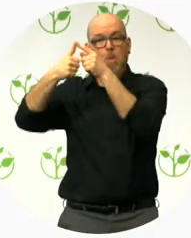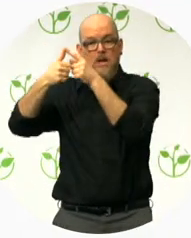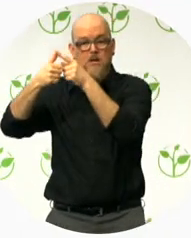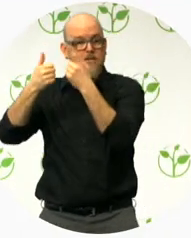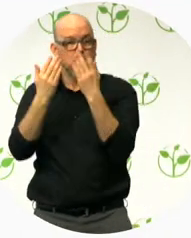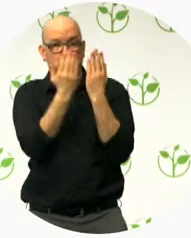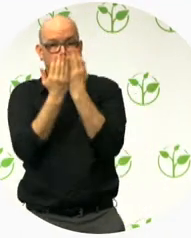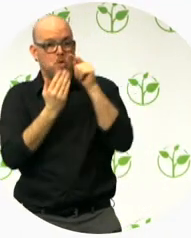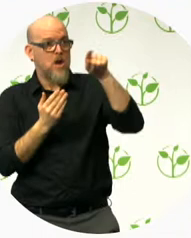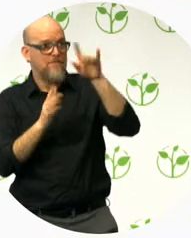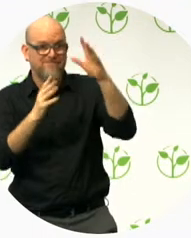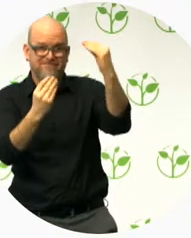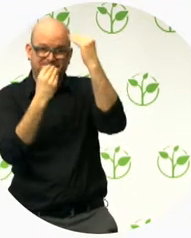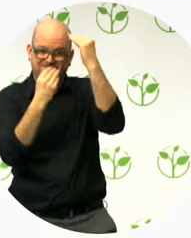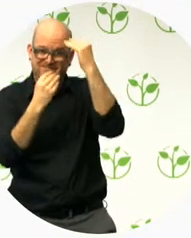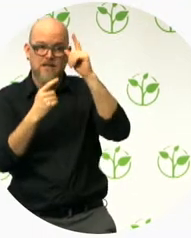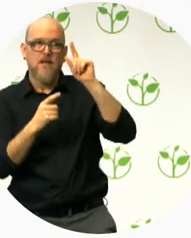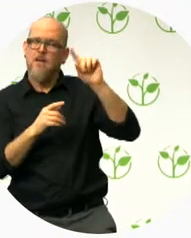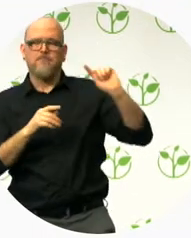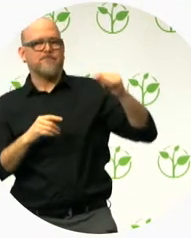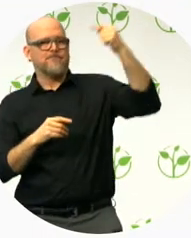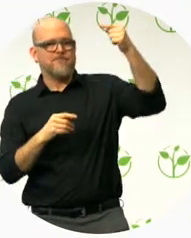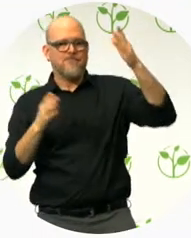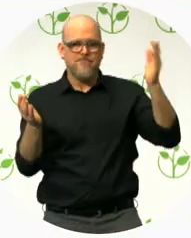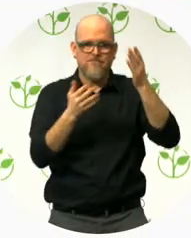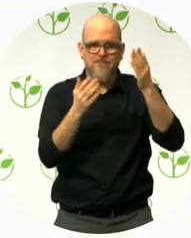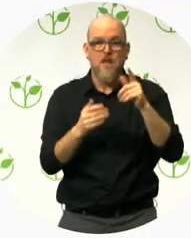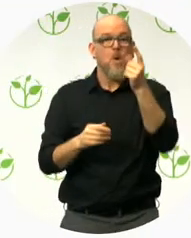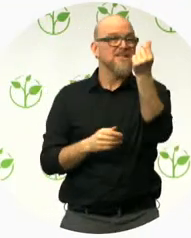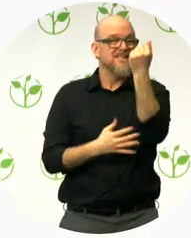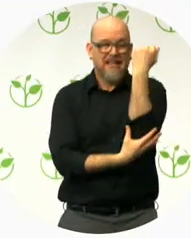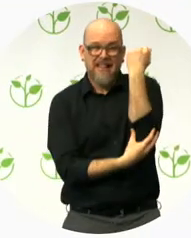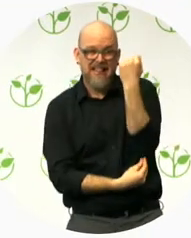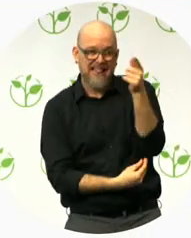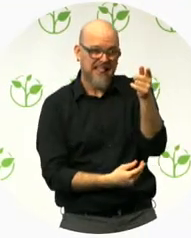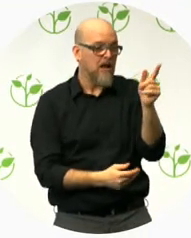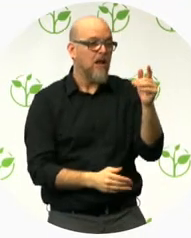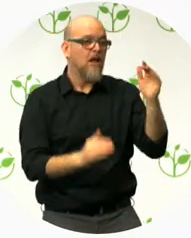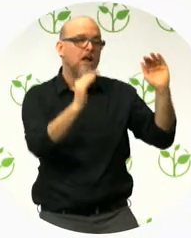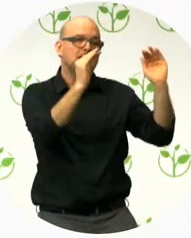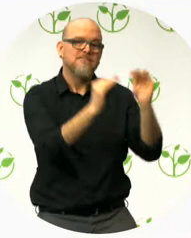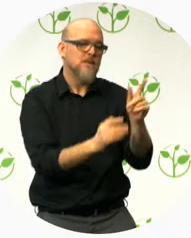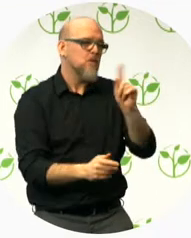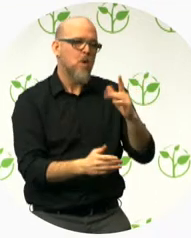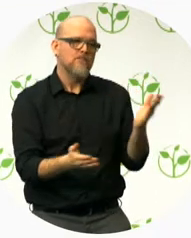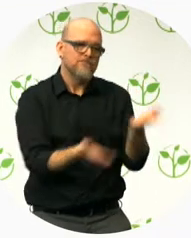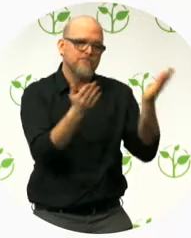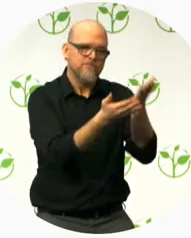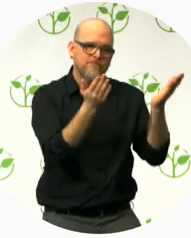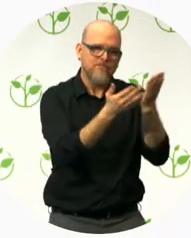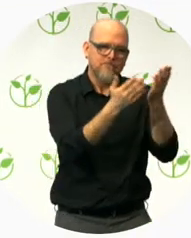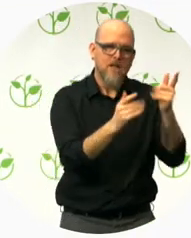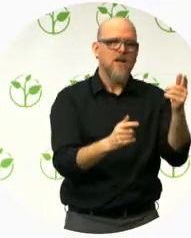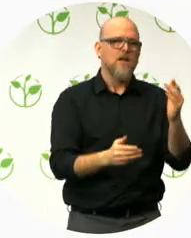agenda, reducing poverty. If we make sure that places are accessible, that people are